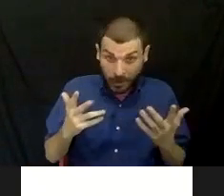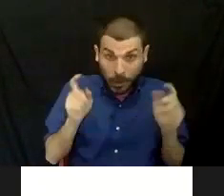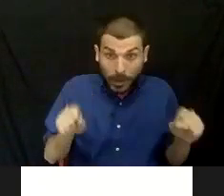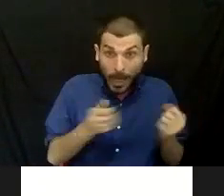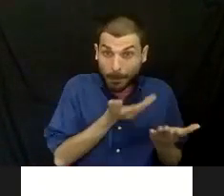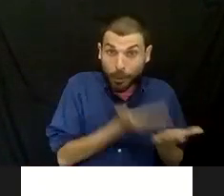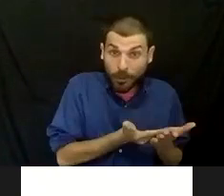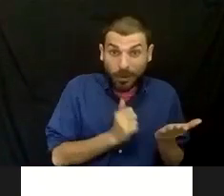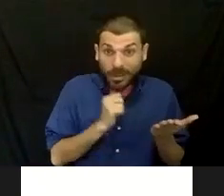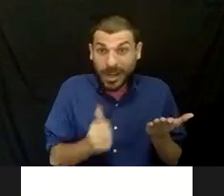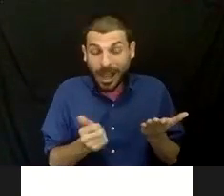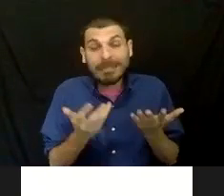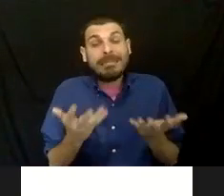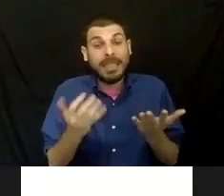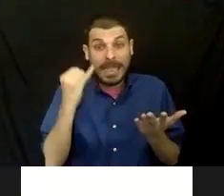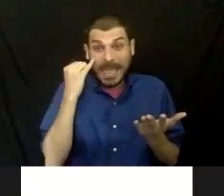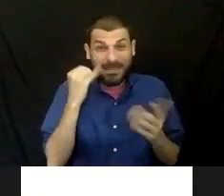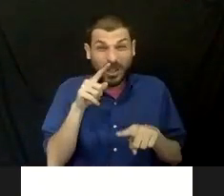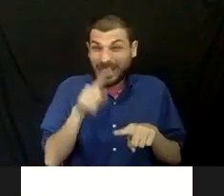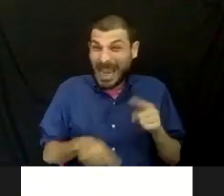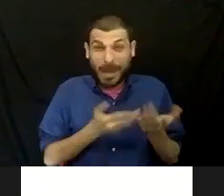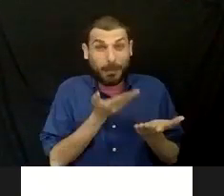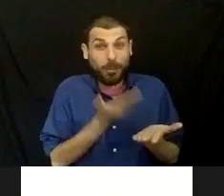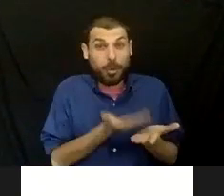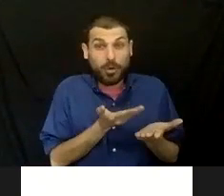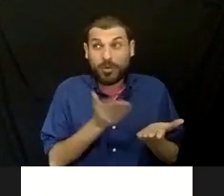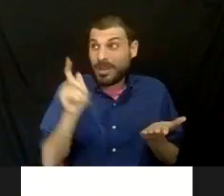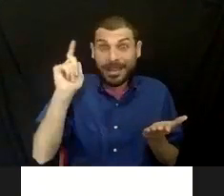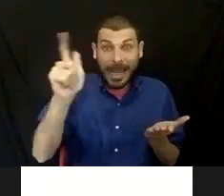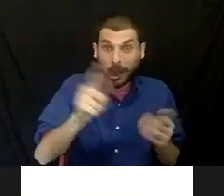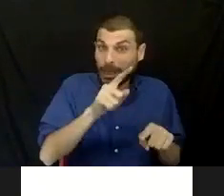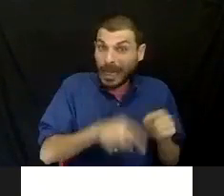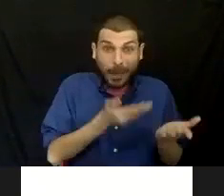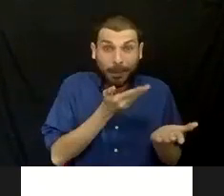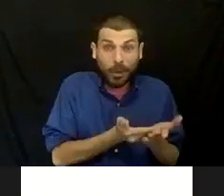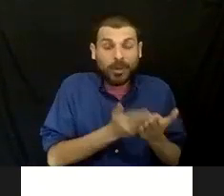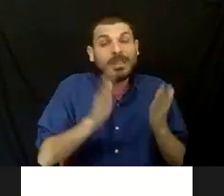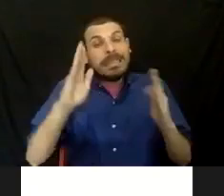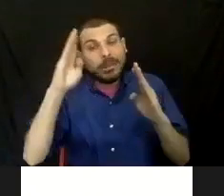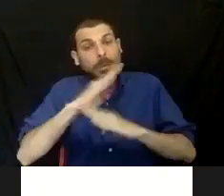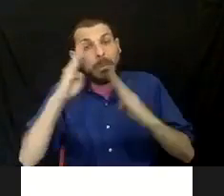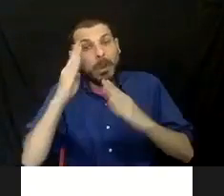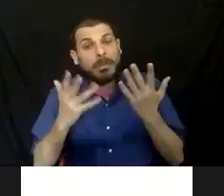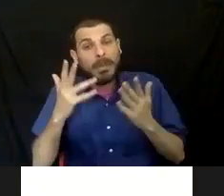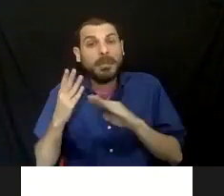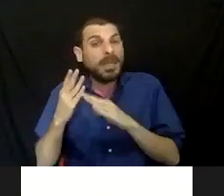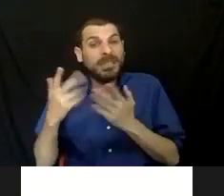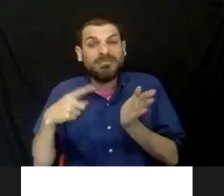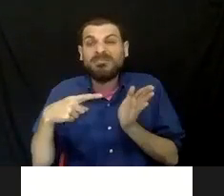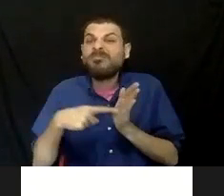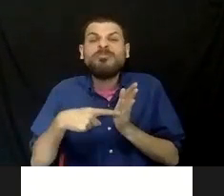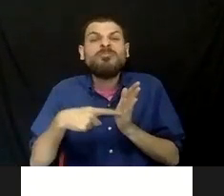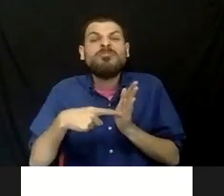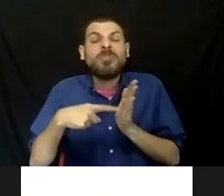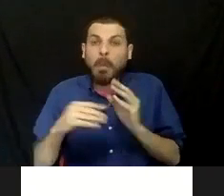if you can't do that, you could be in trouble. You could be saddled with an overpayment where you have to pay those